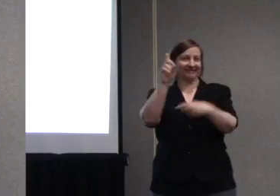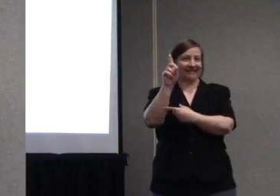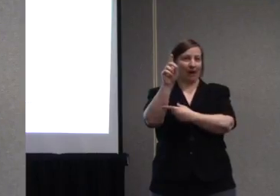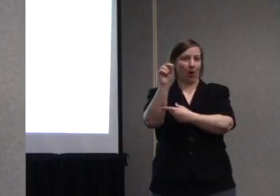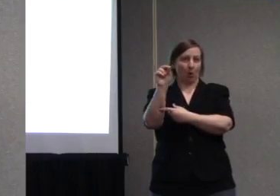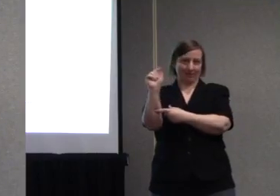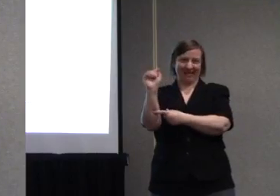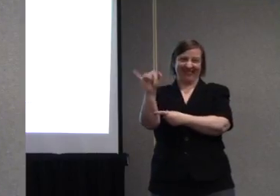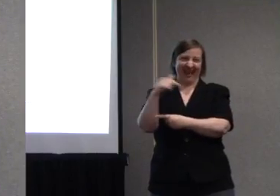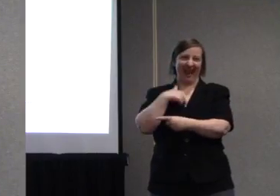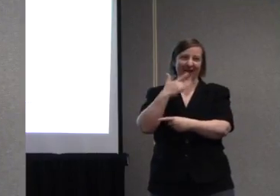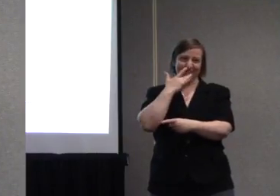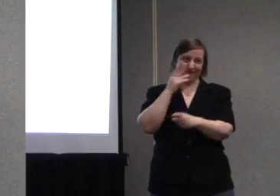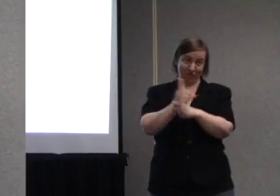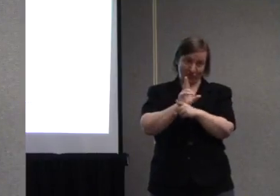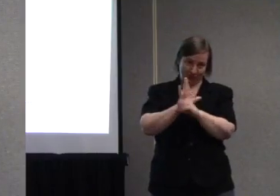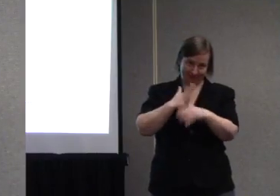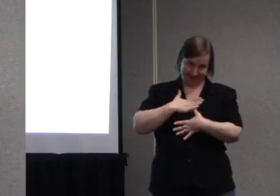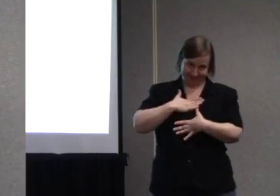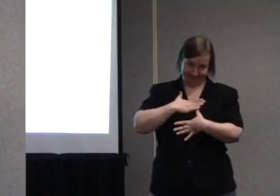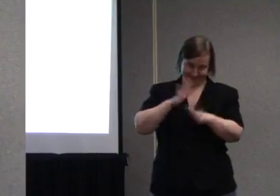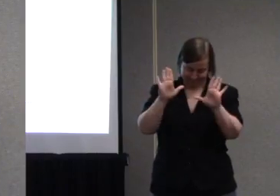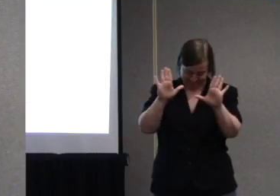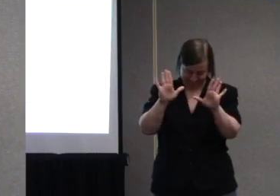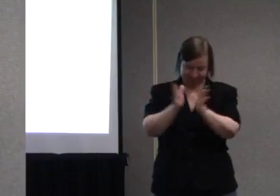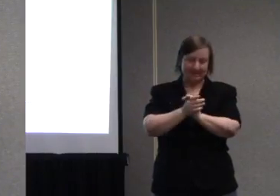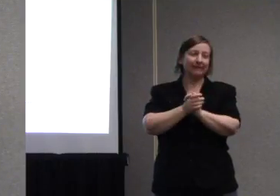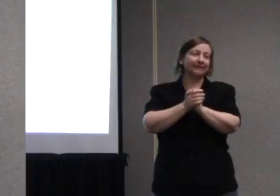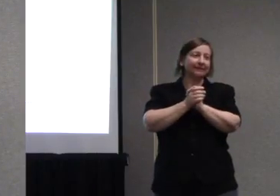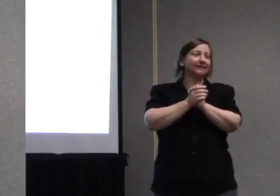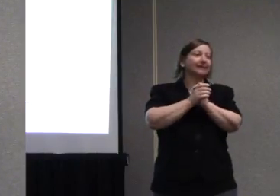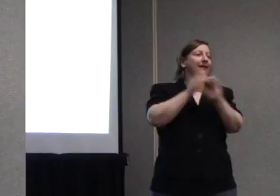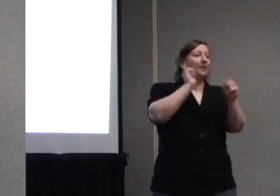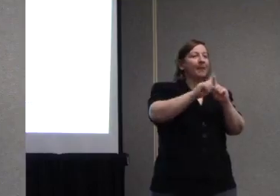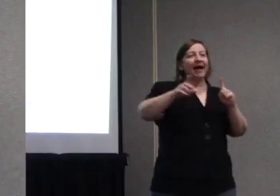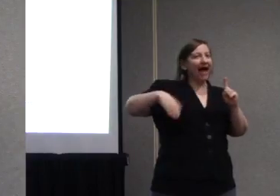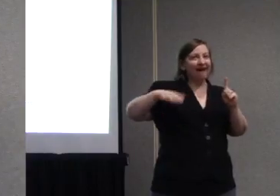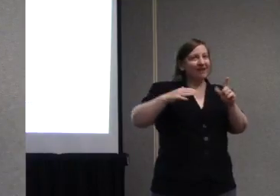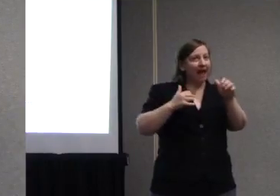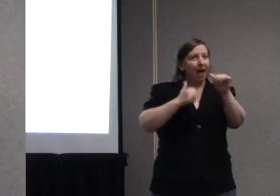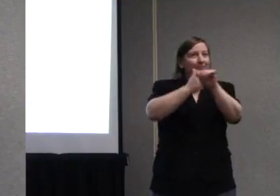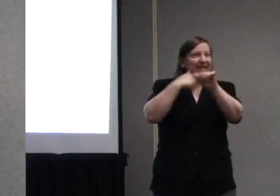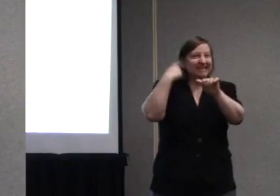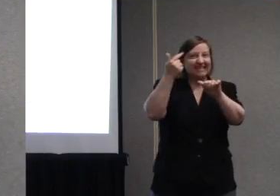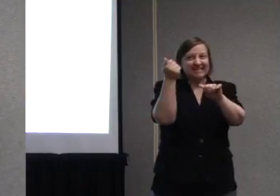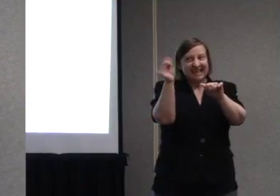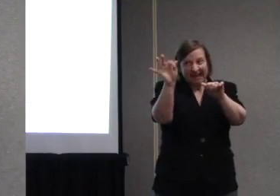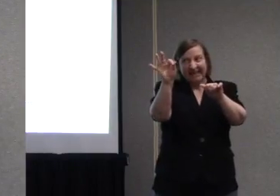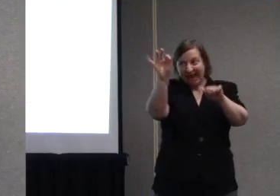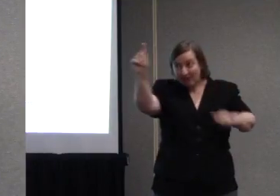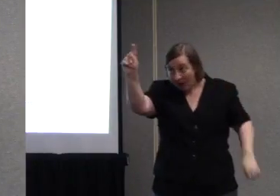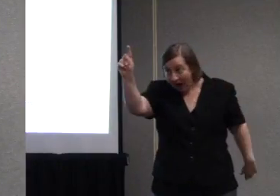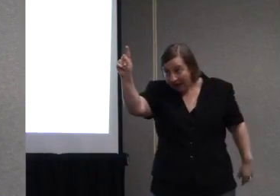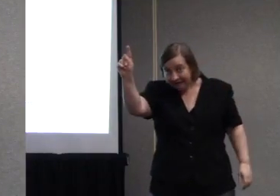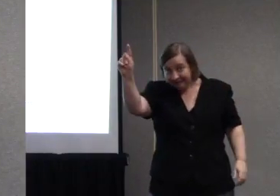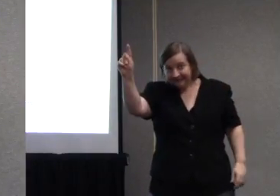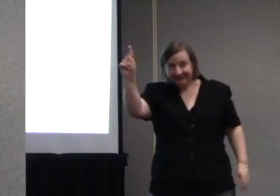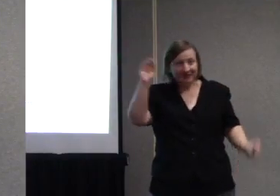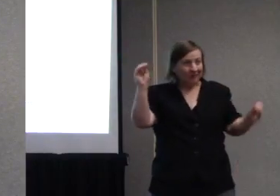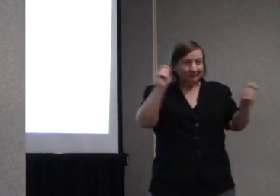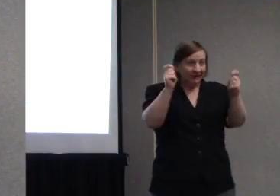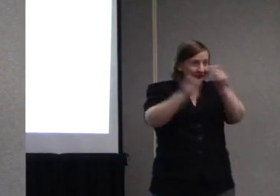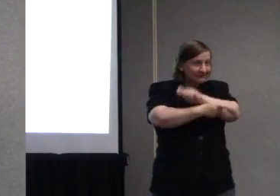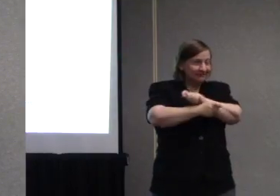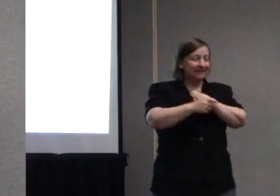the DOT. That's what I prefer to use. But they haven't updated it since